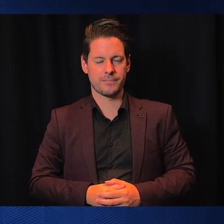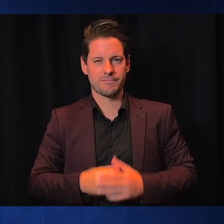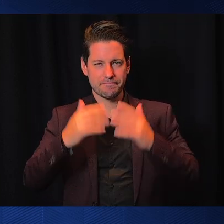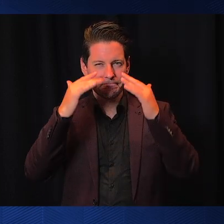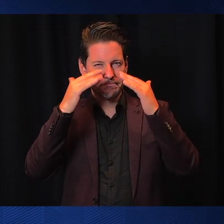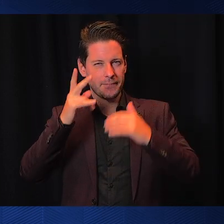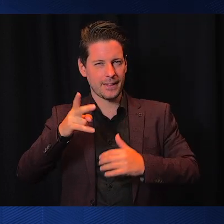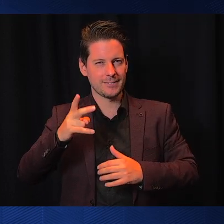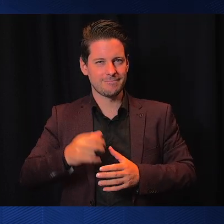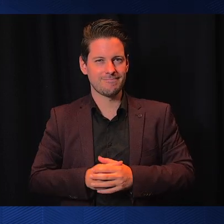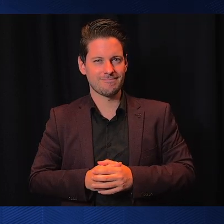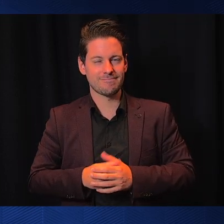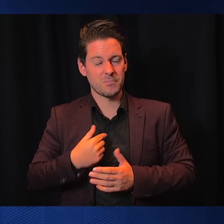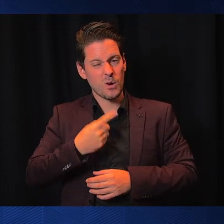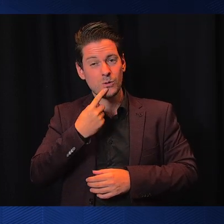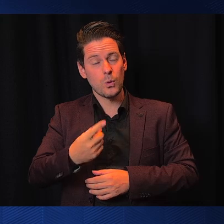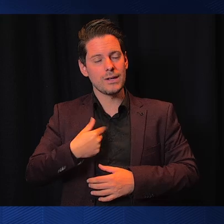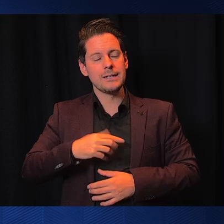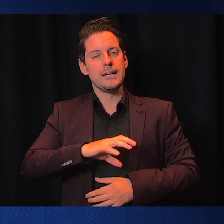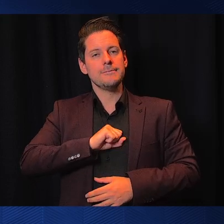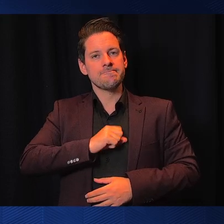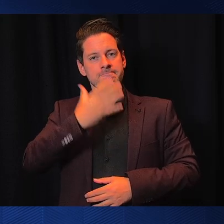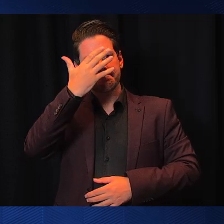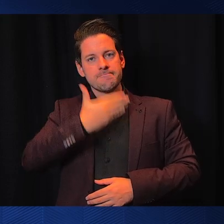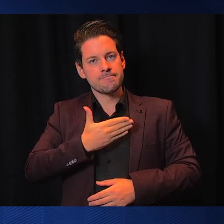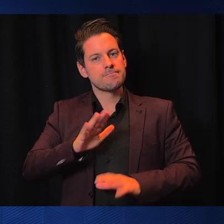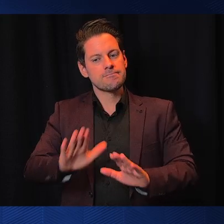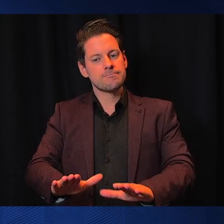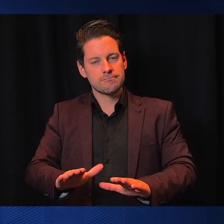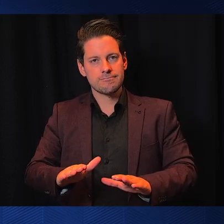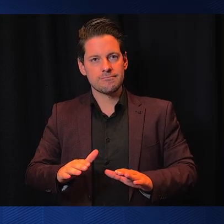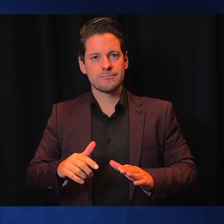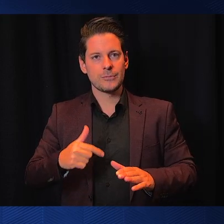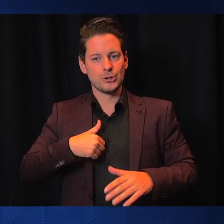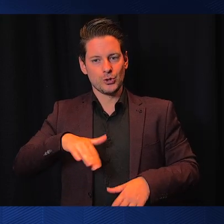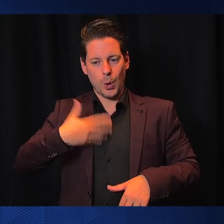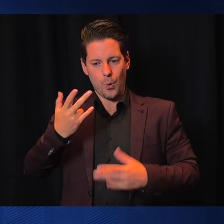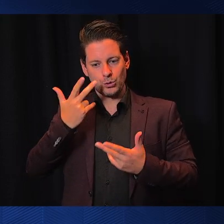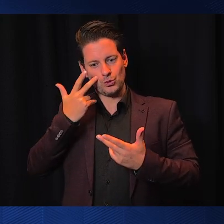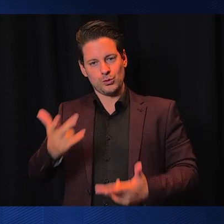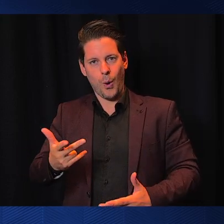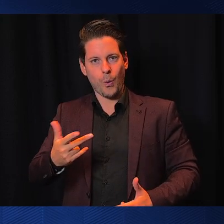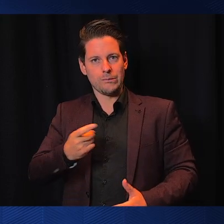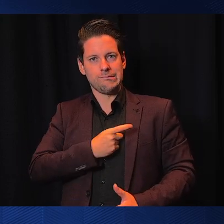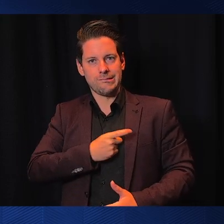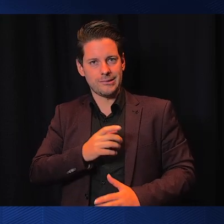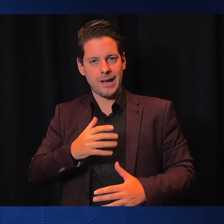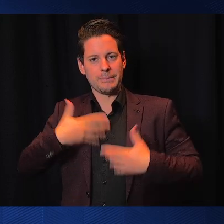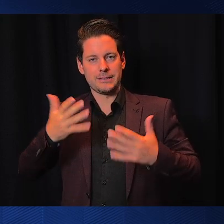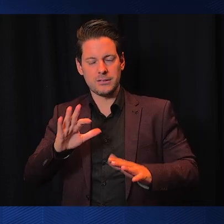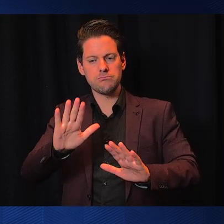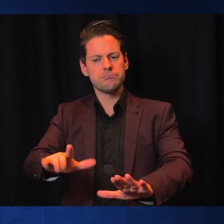Excuse me. I told them with a brave face, trying not to shed any tears, that they should not